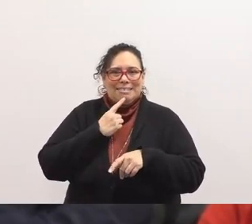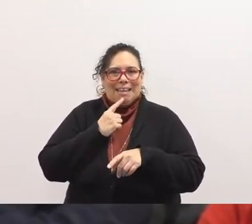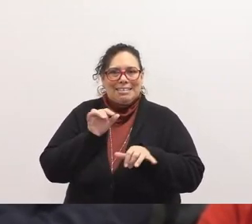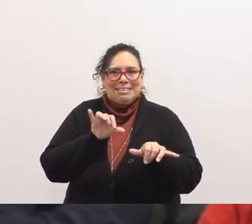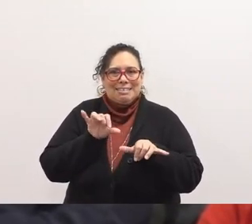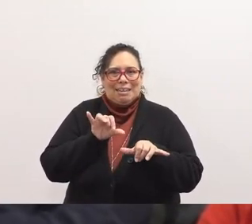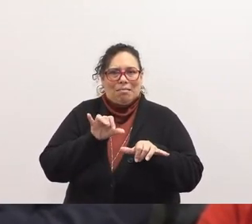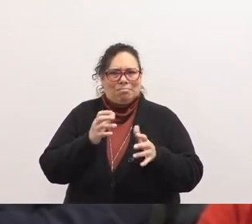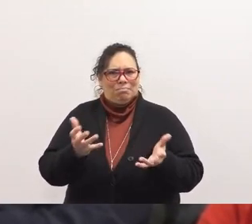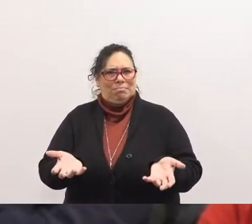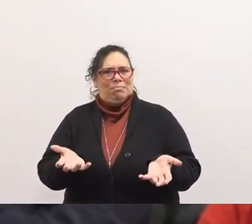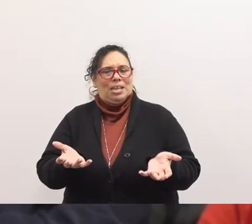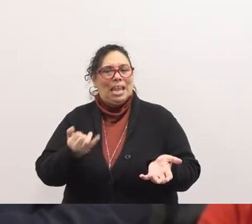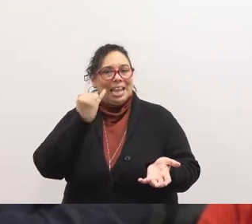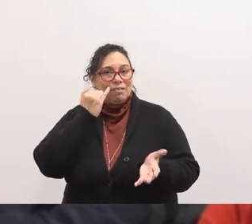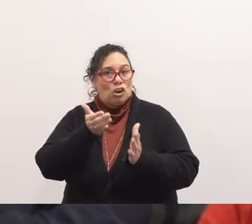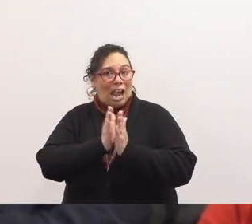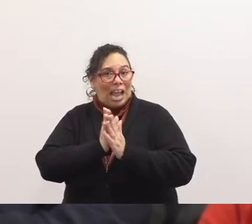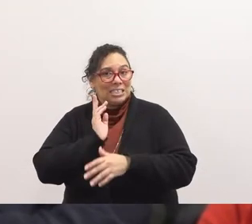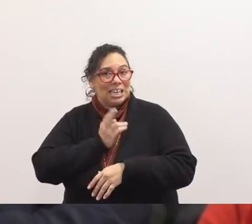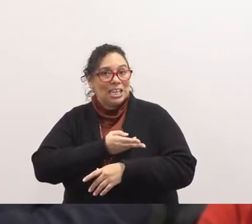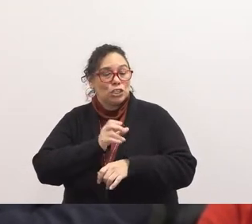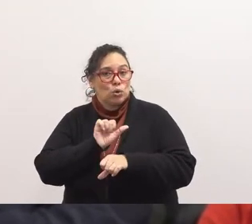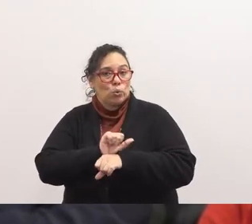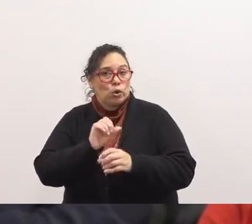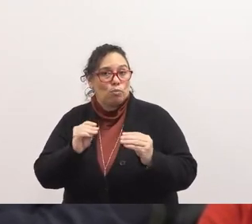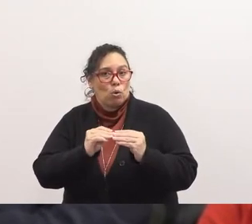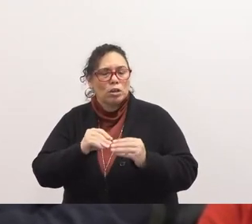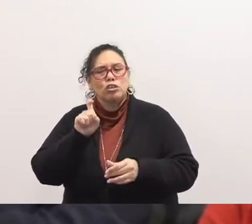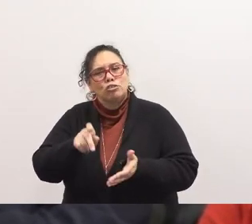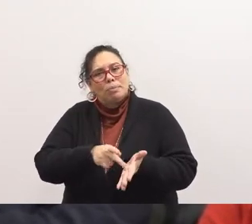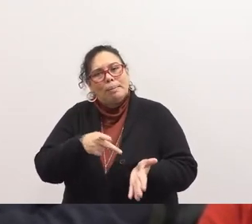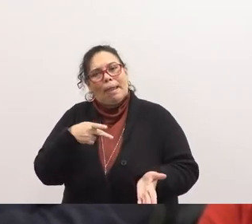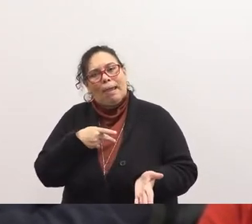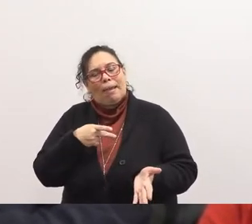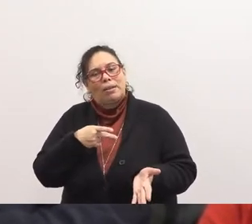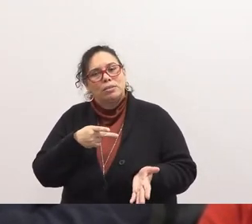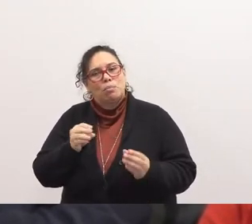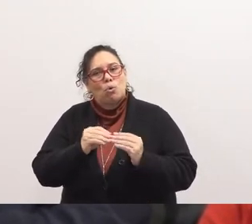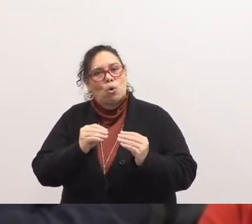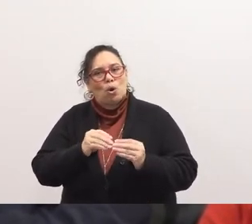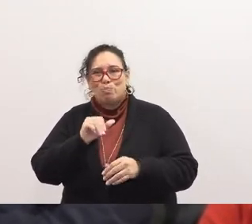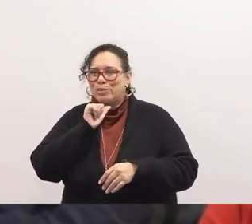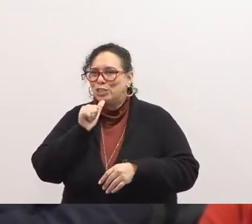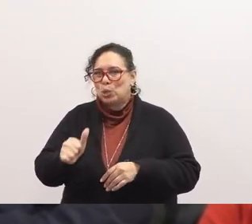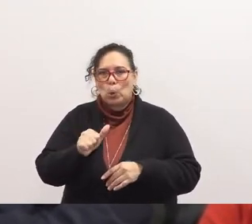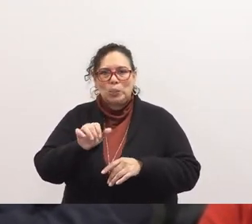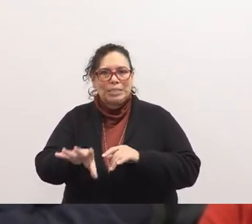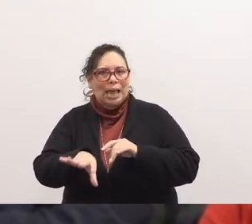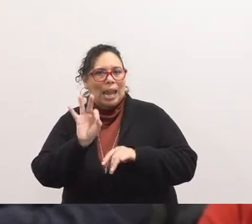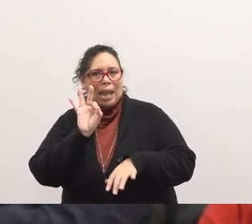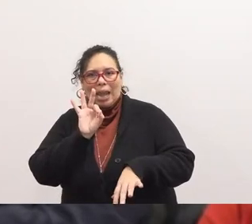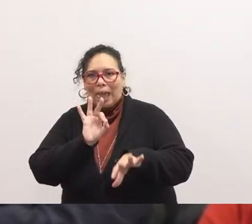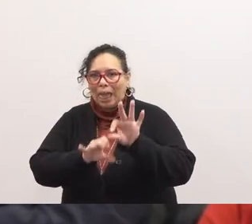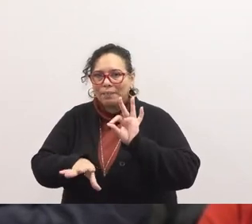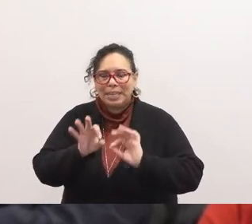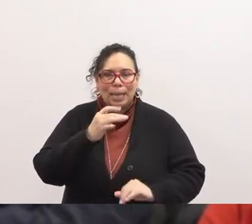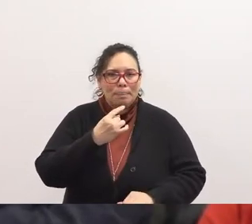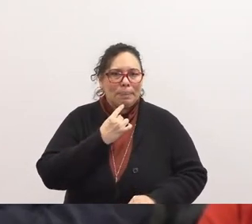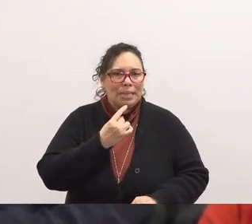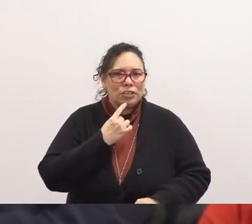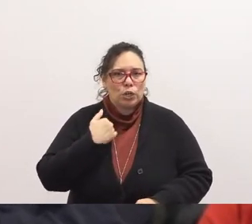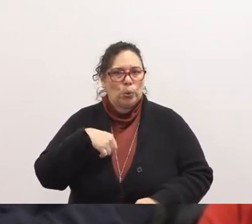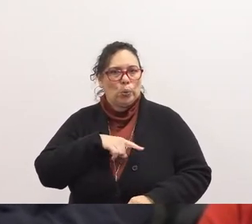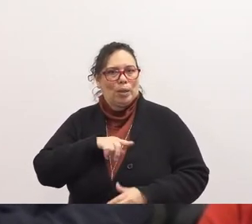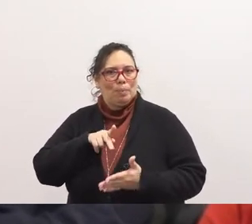that yes, if you're asking us to work more, you should be paying us more. But don't just selectively mention that we're